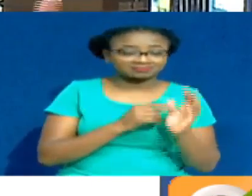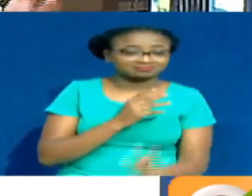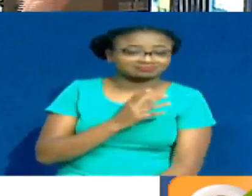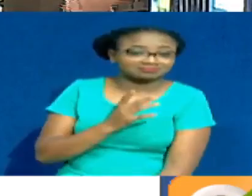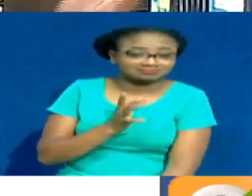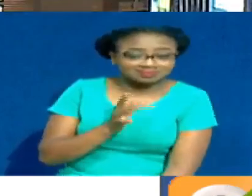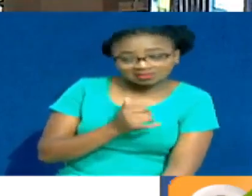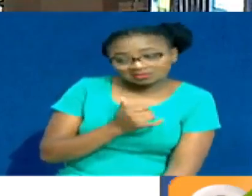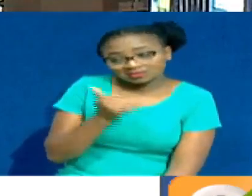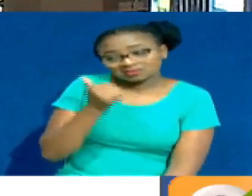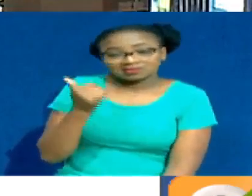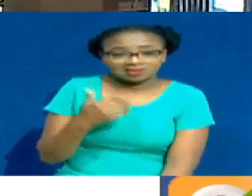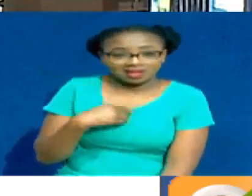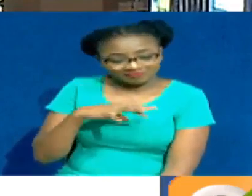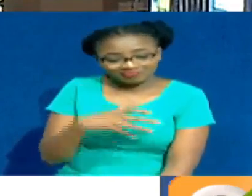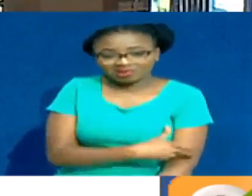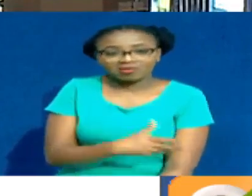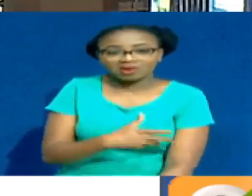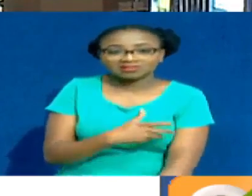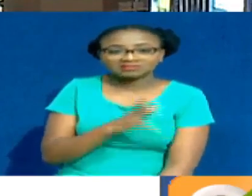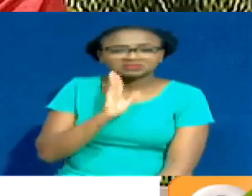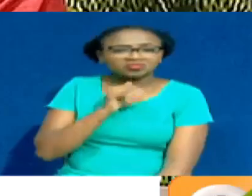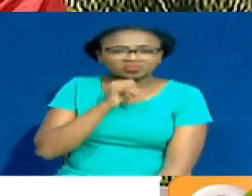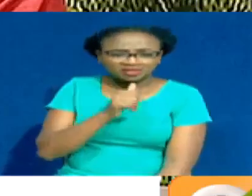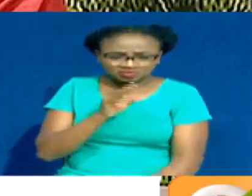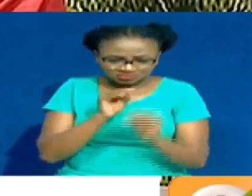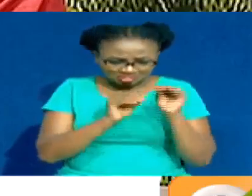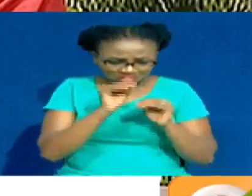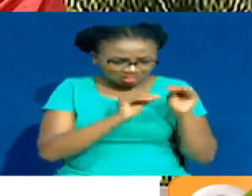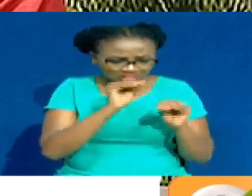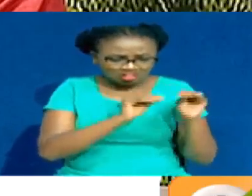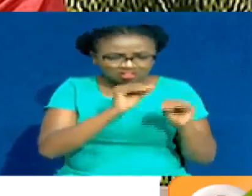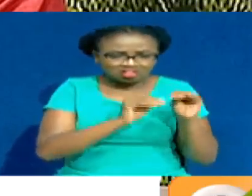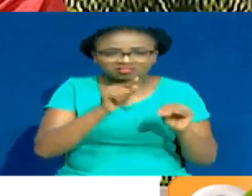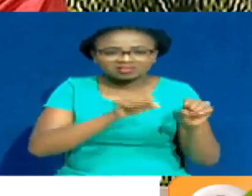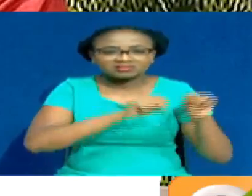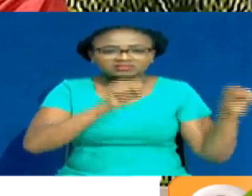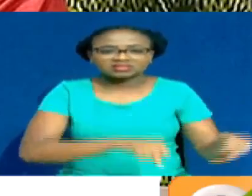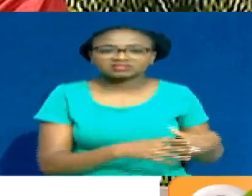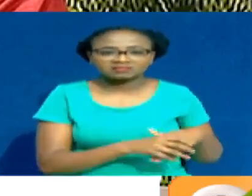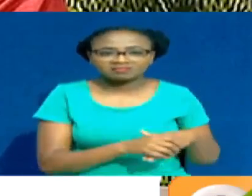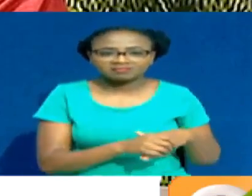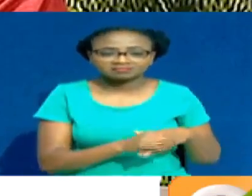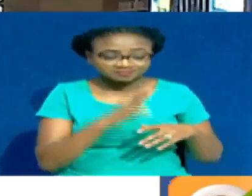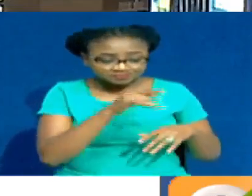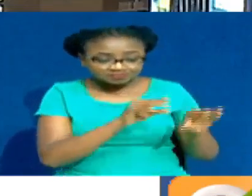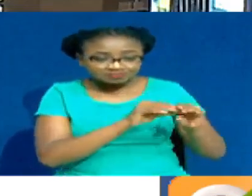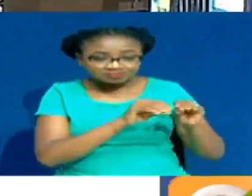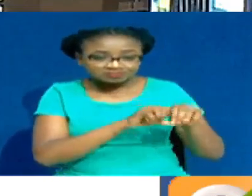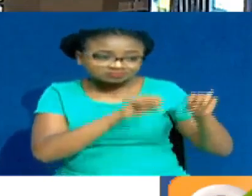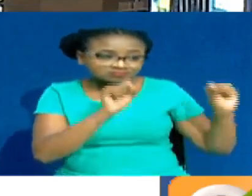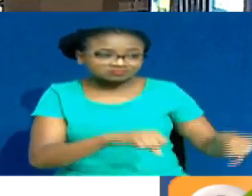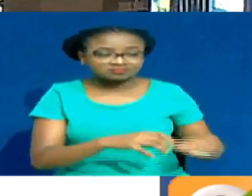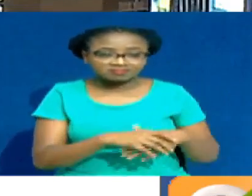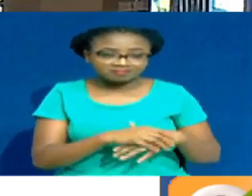some of those who yield power in this country will not attempt to manipulate that same system? Because as it is automated, nevertheless, those